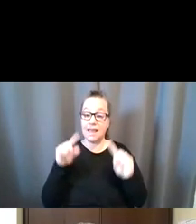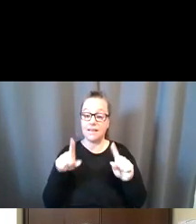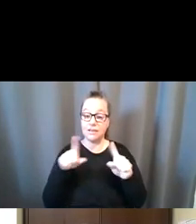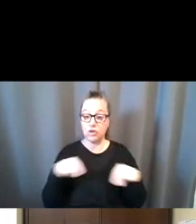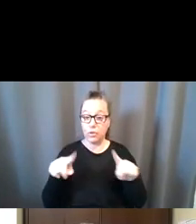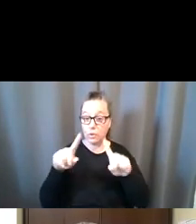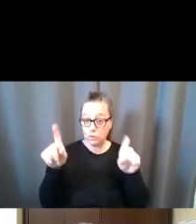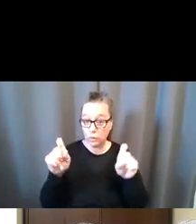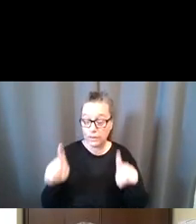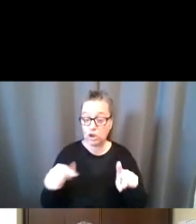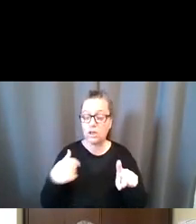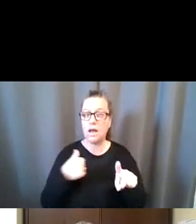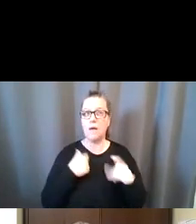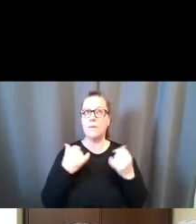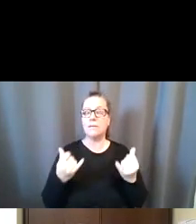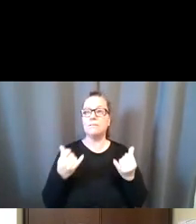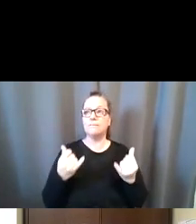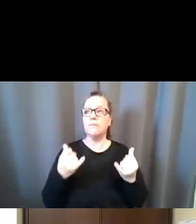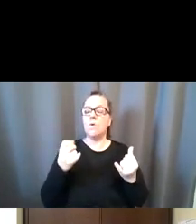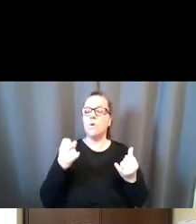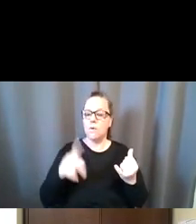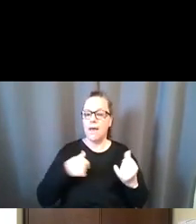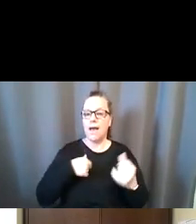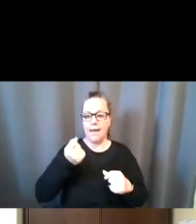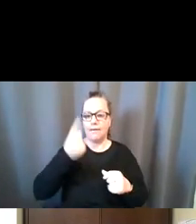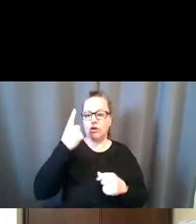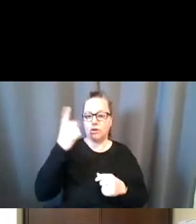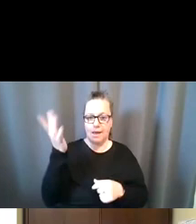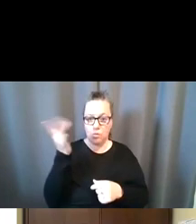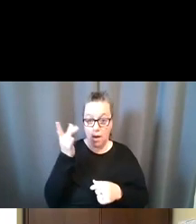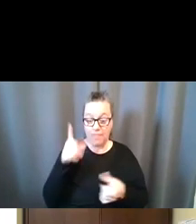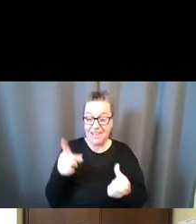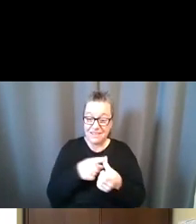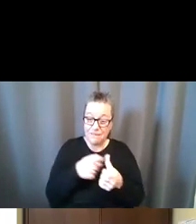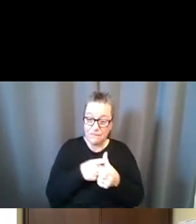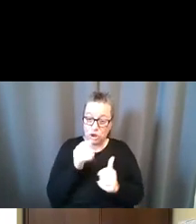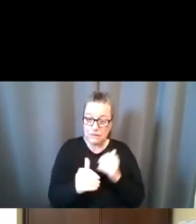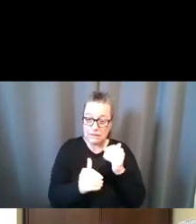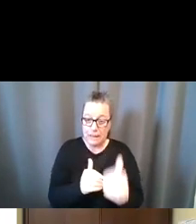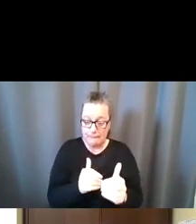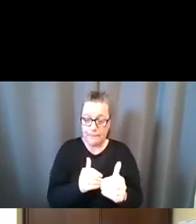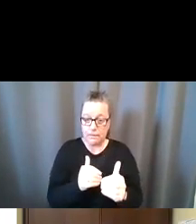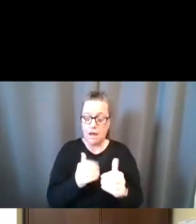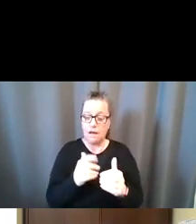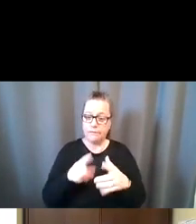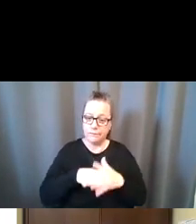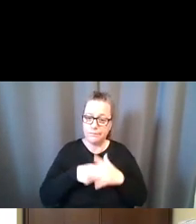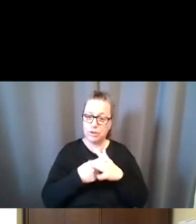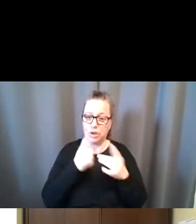would get to the point where I would say, I understand why. And that's the very first step of stepping into a change.